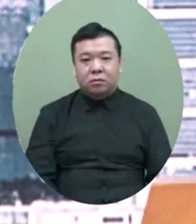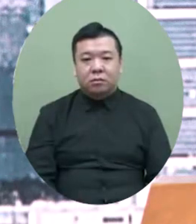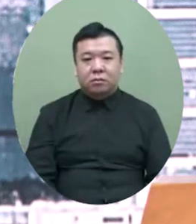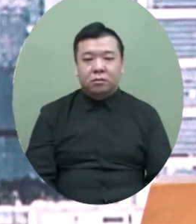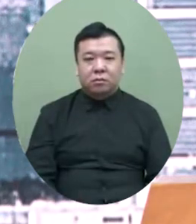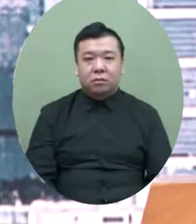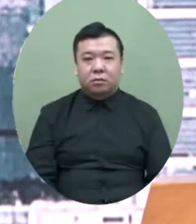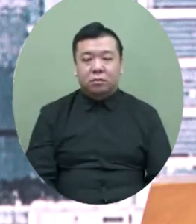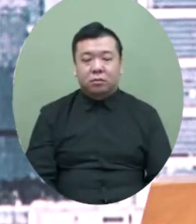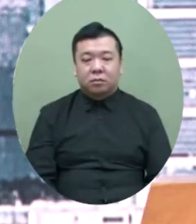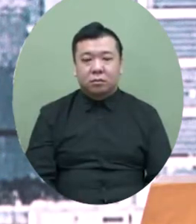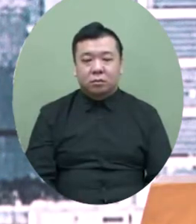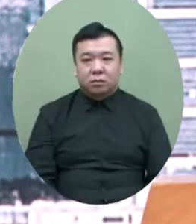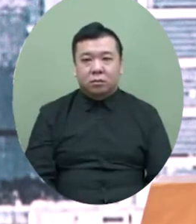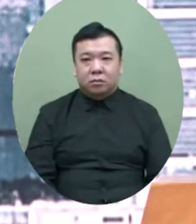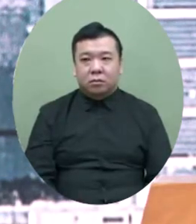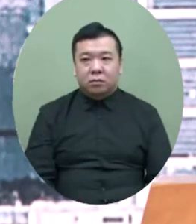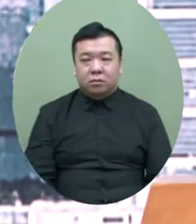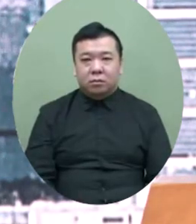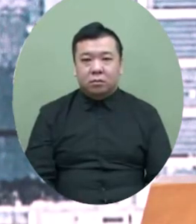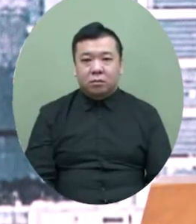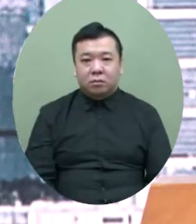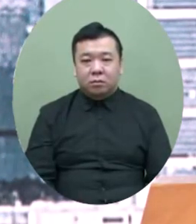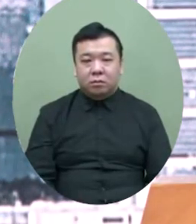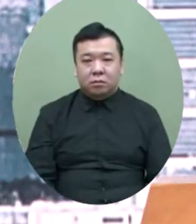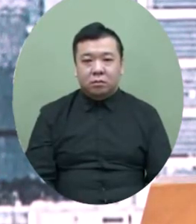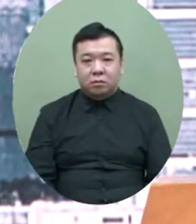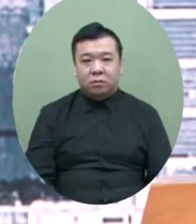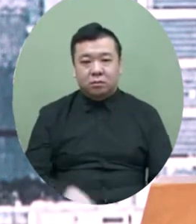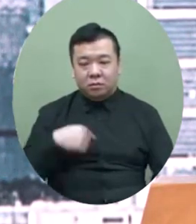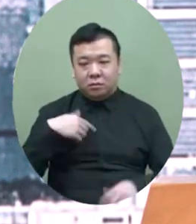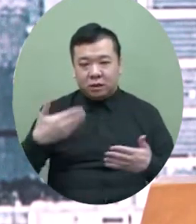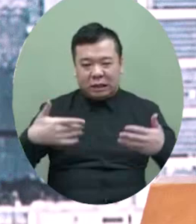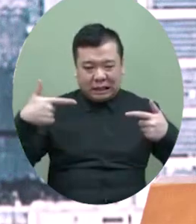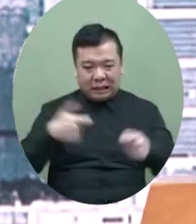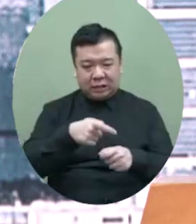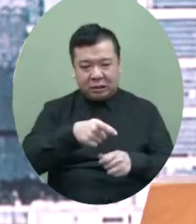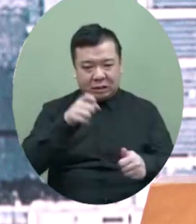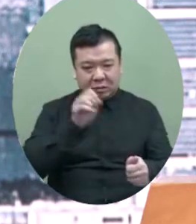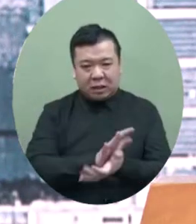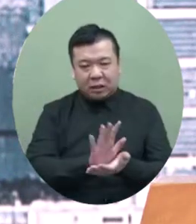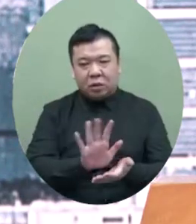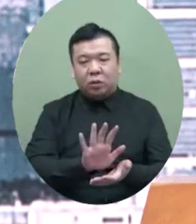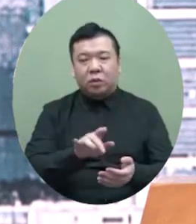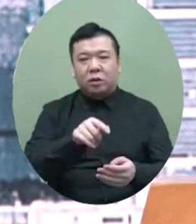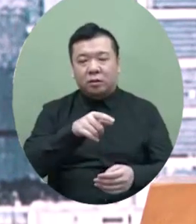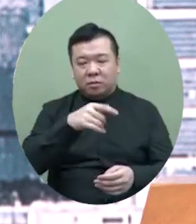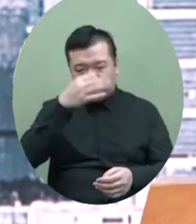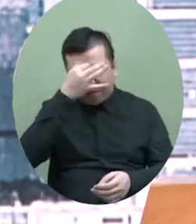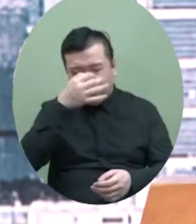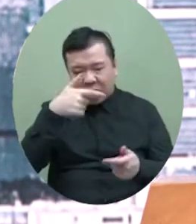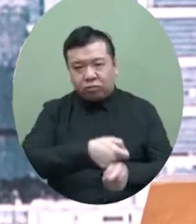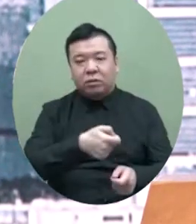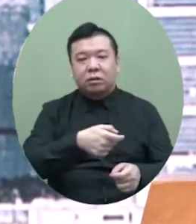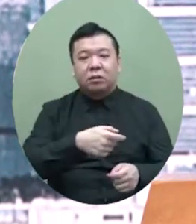considerably reducing the impact on them. But as I said, this is a matter of joint efforts.